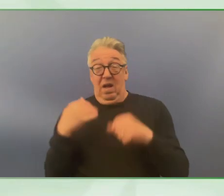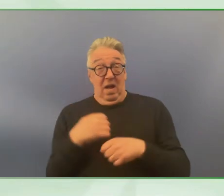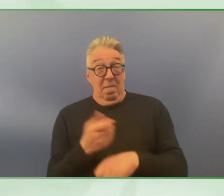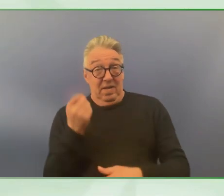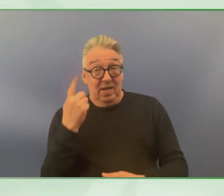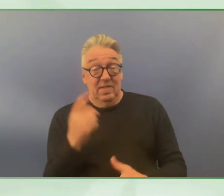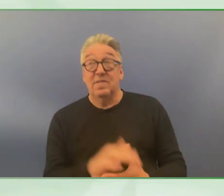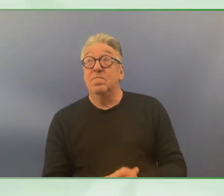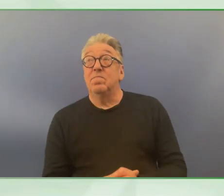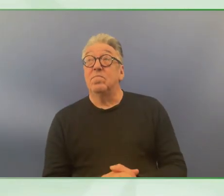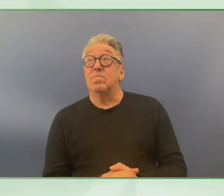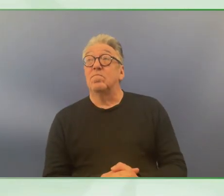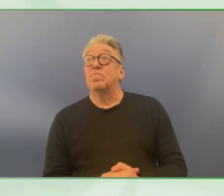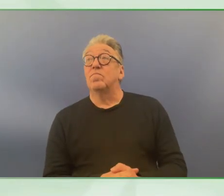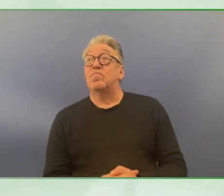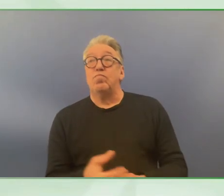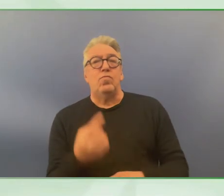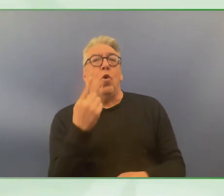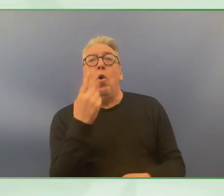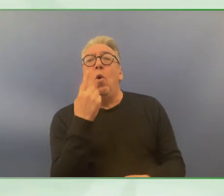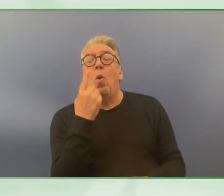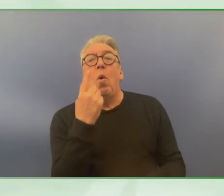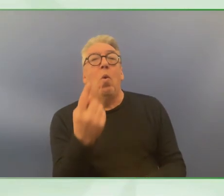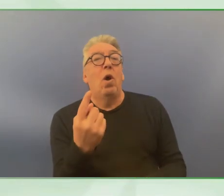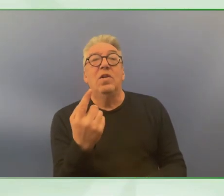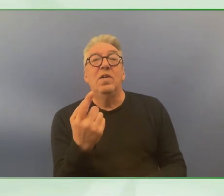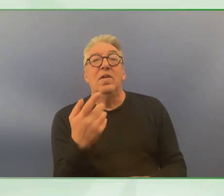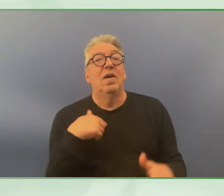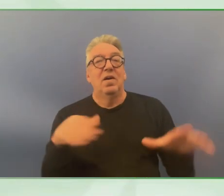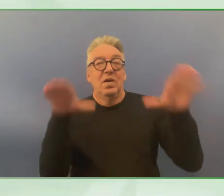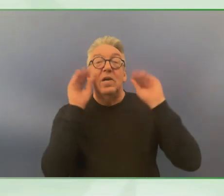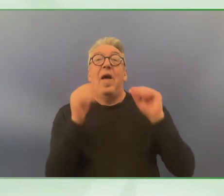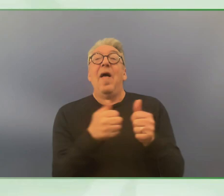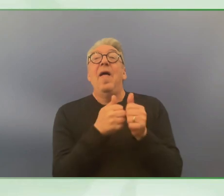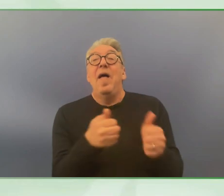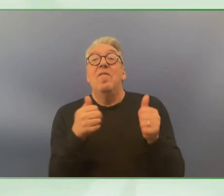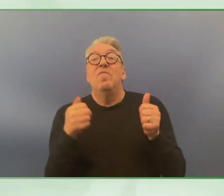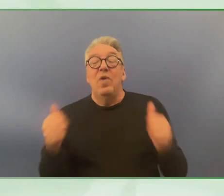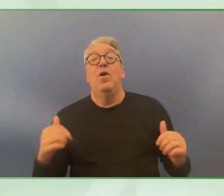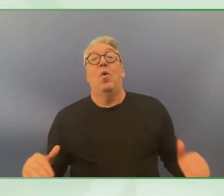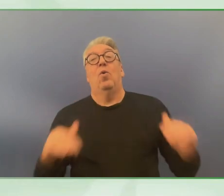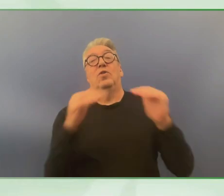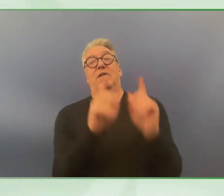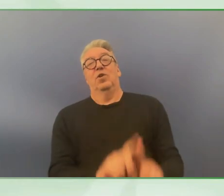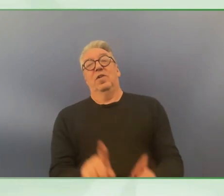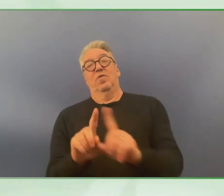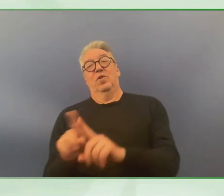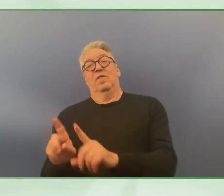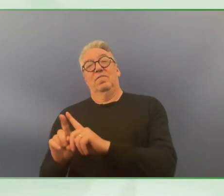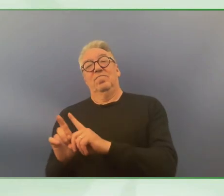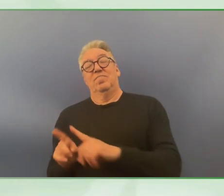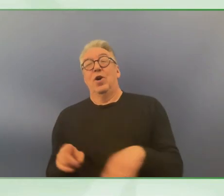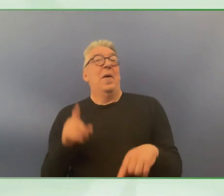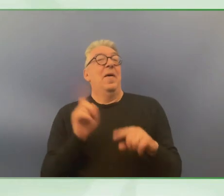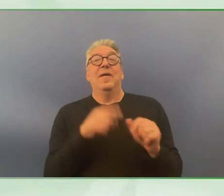different. Like one observation we have made is that every organization is different. You cannot say it works in most of the cases or in all the cases the